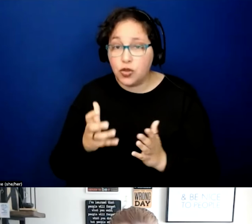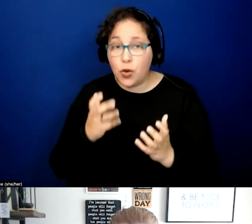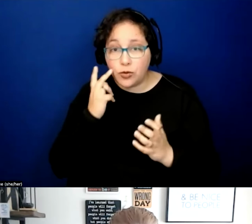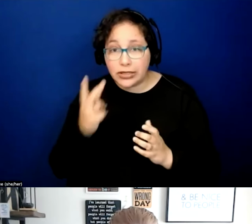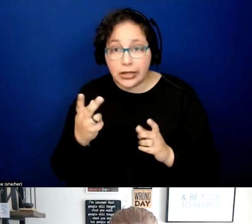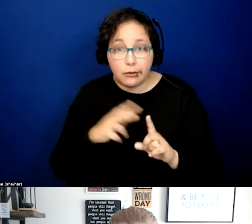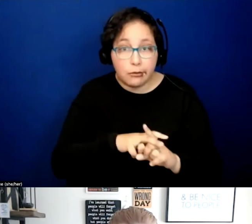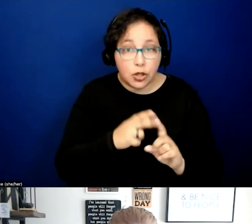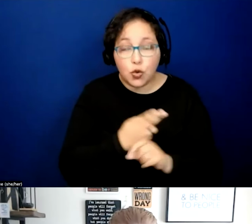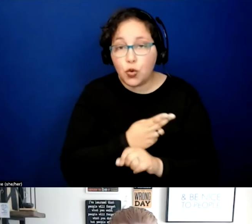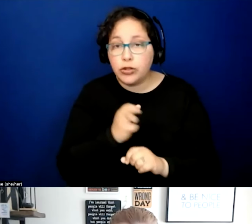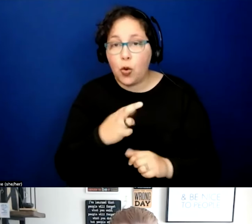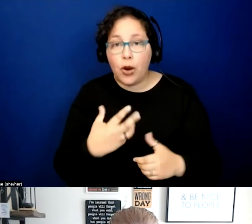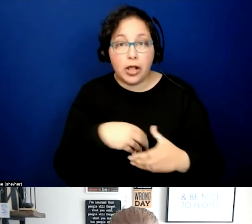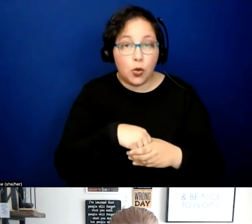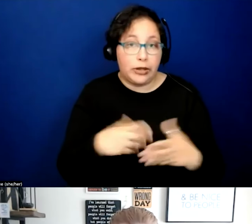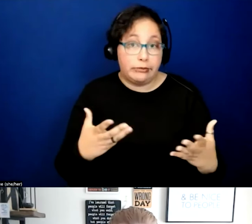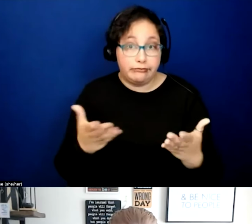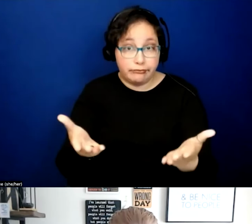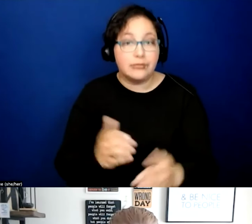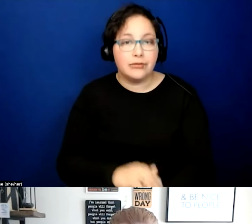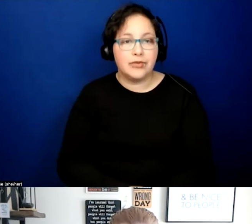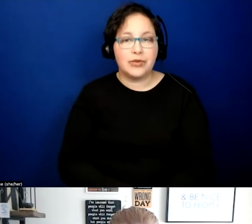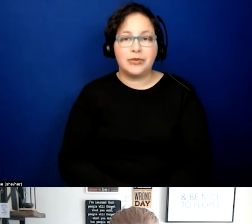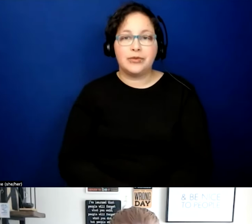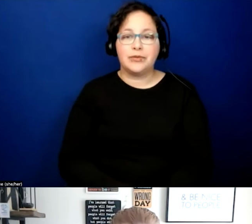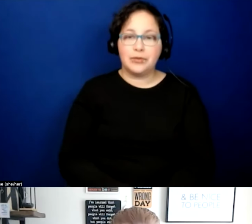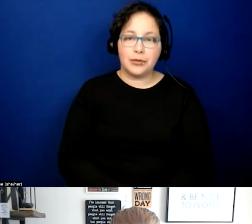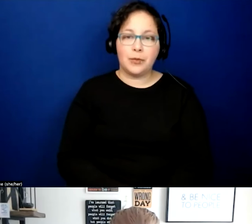or incorporated into P5.js?